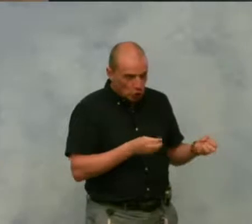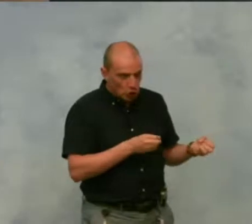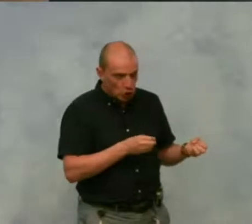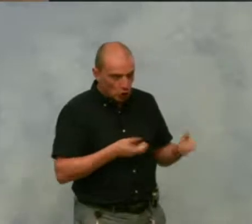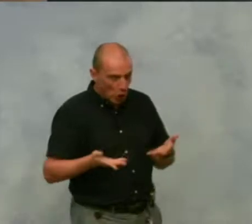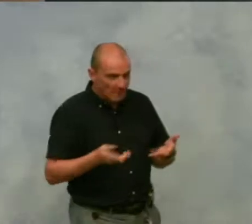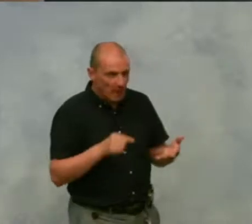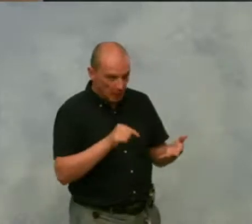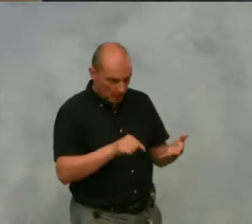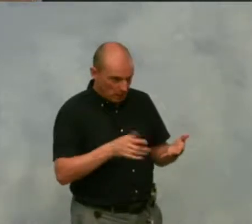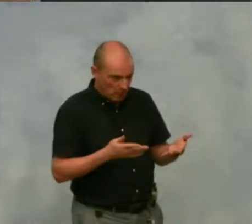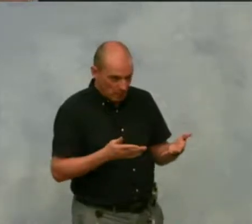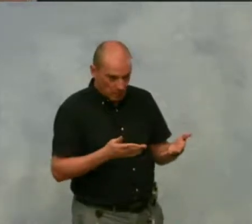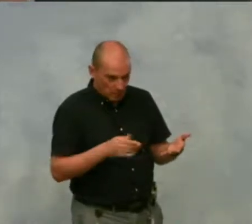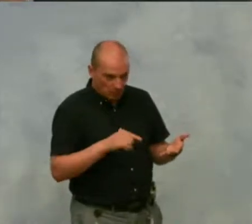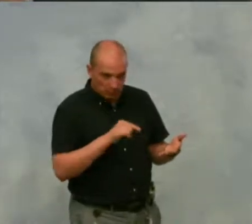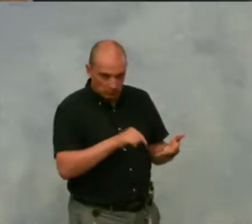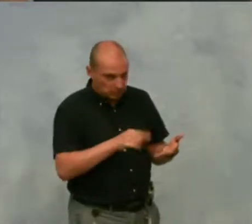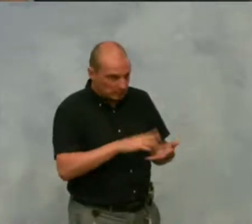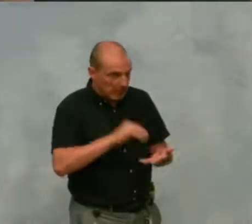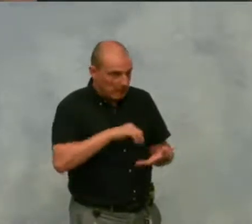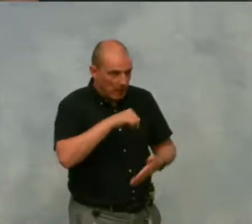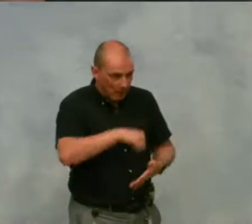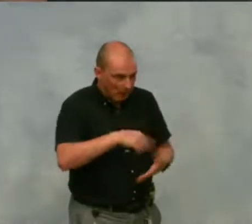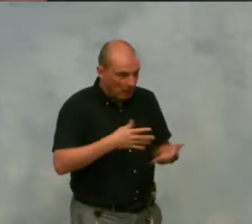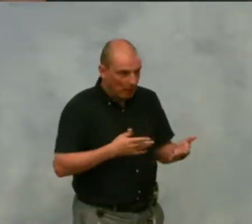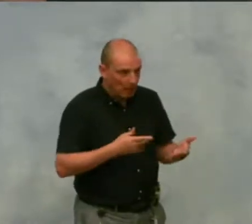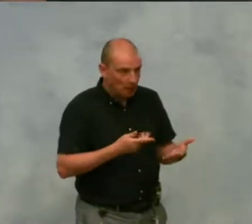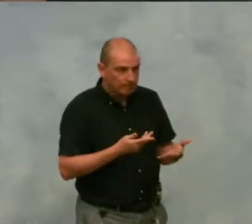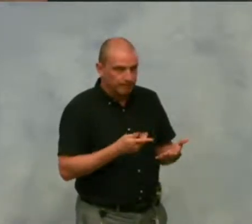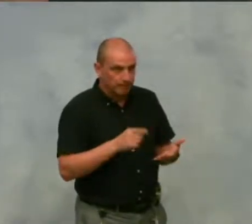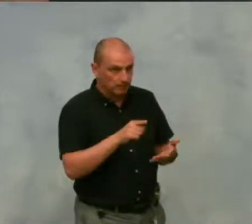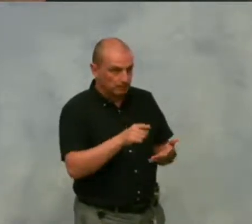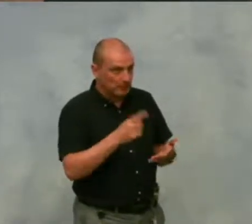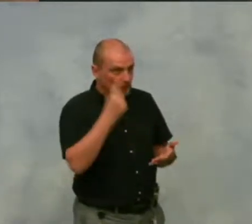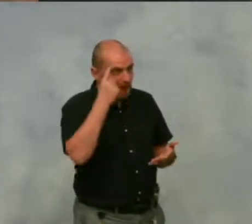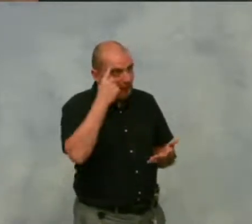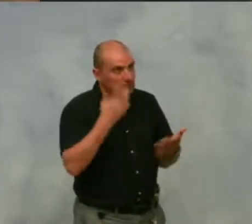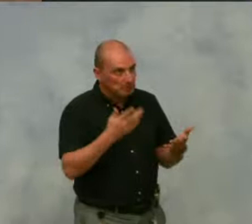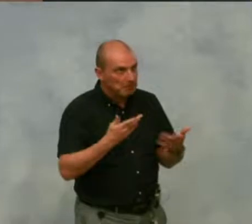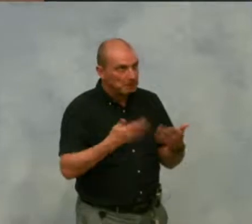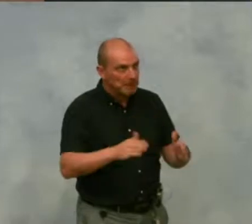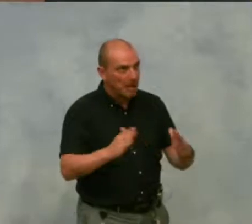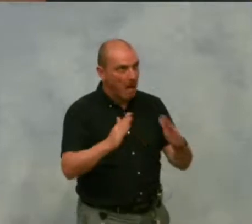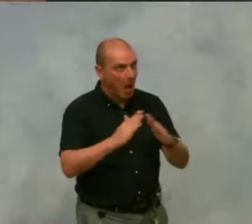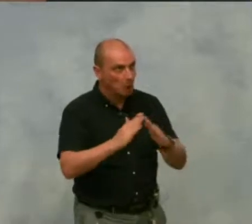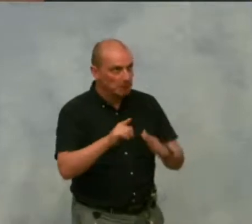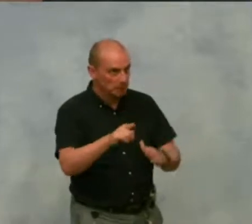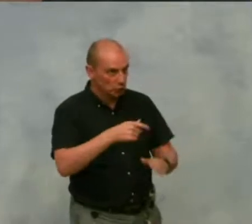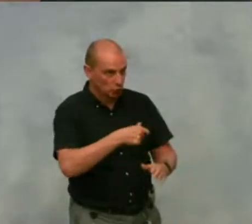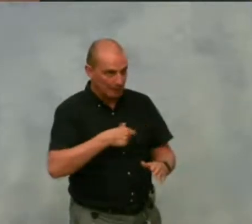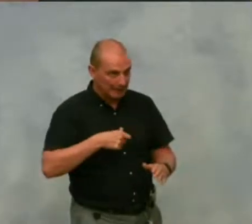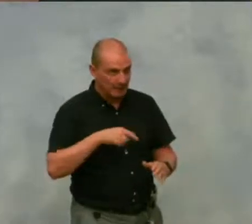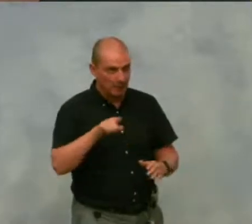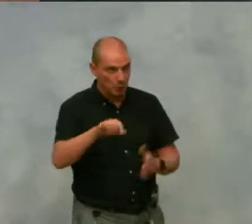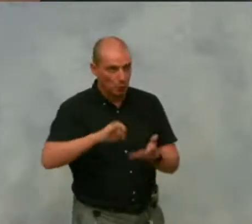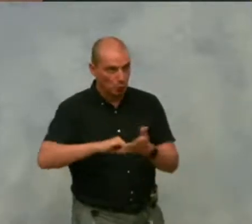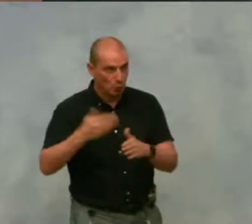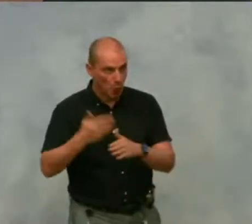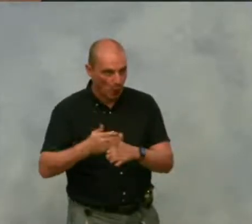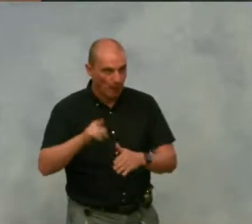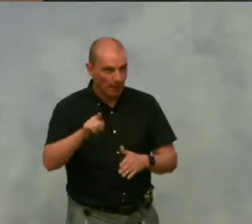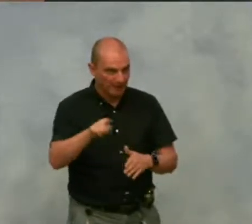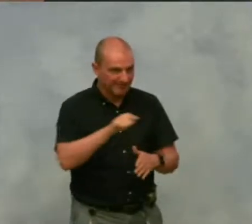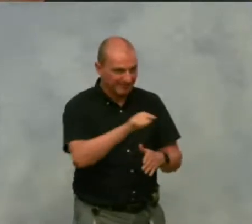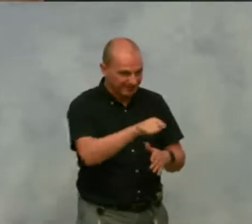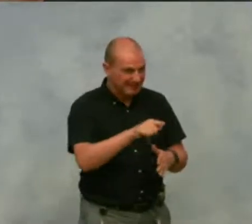about updates that have been given to the Housing Committee about their system, and to the Social Work Committee about the mobile